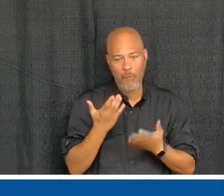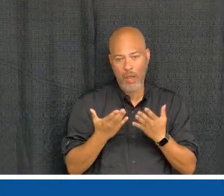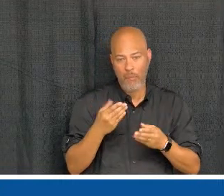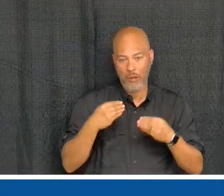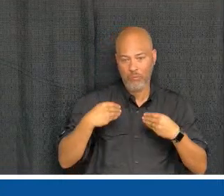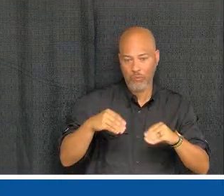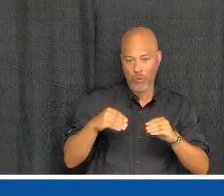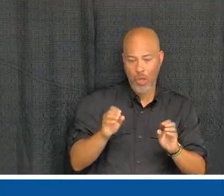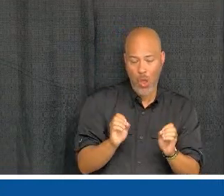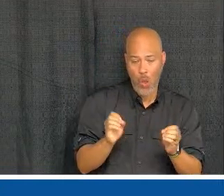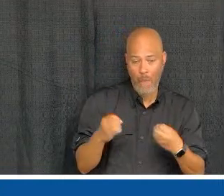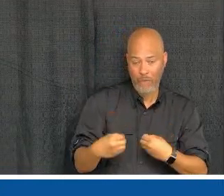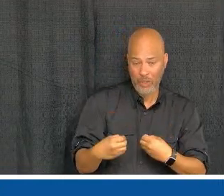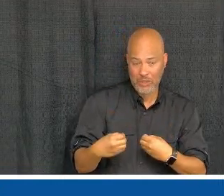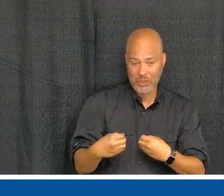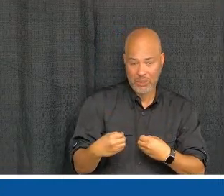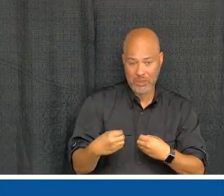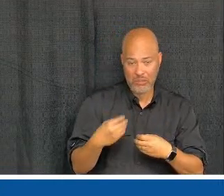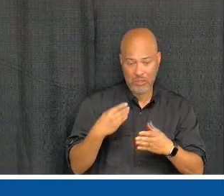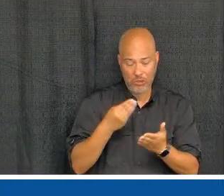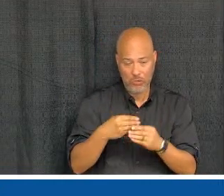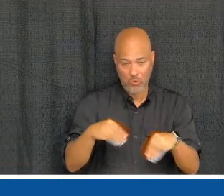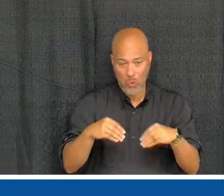office development.